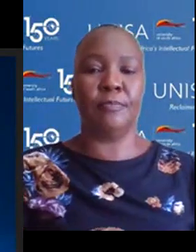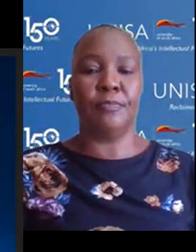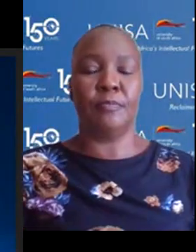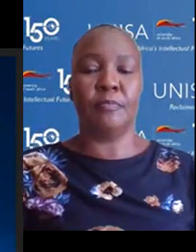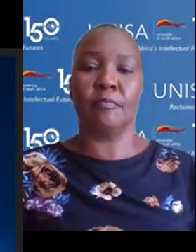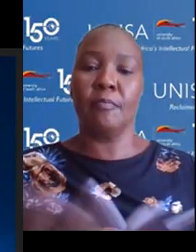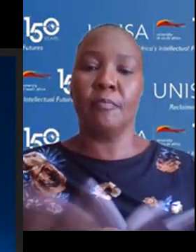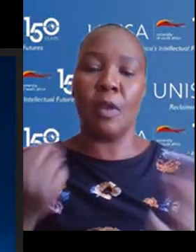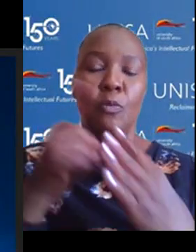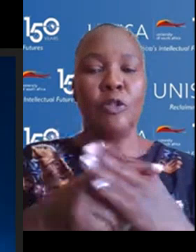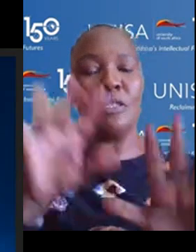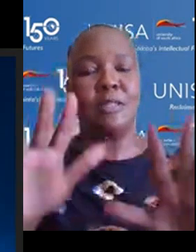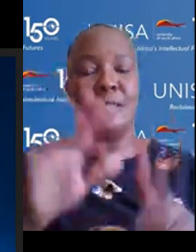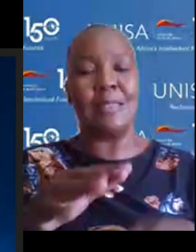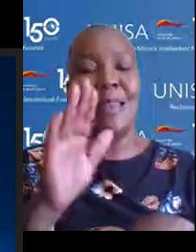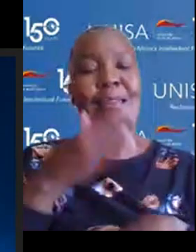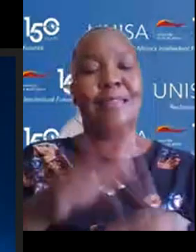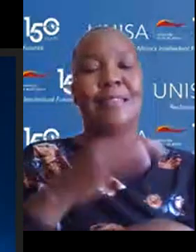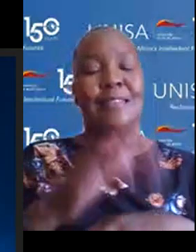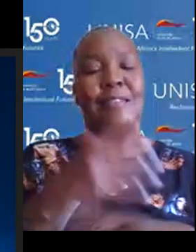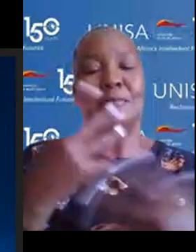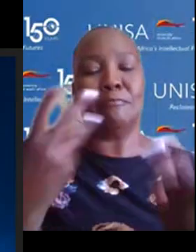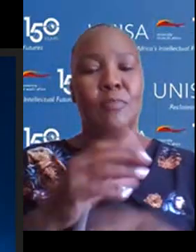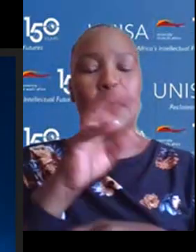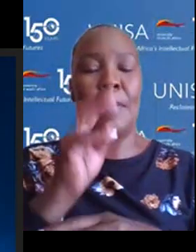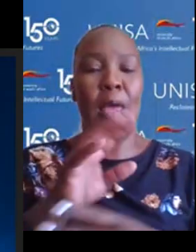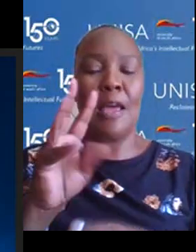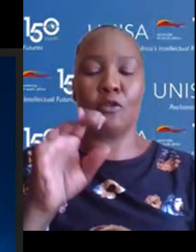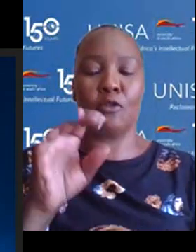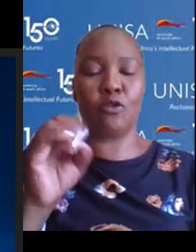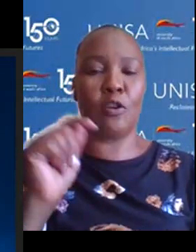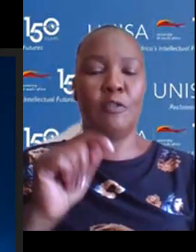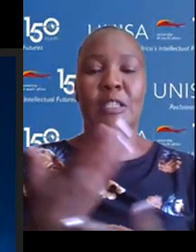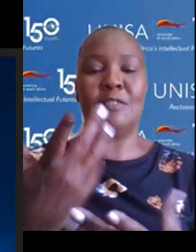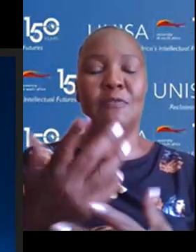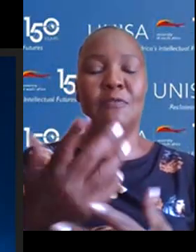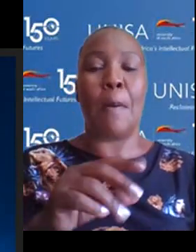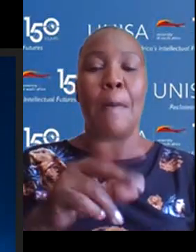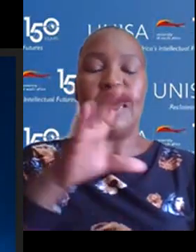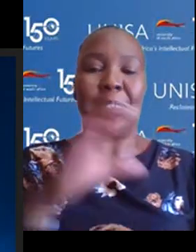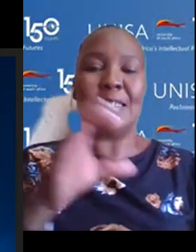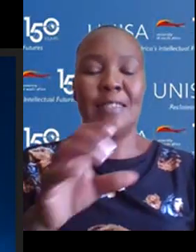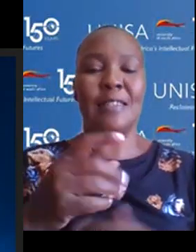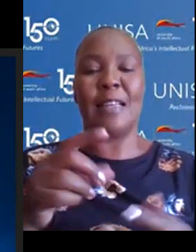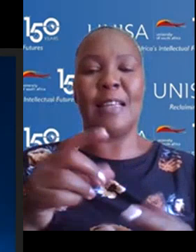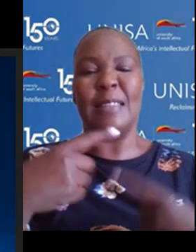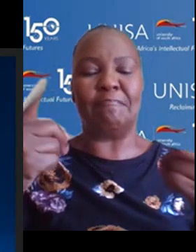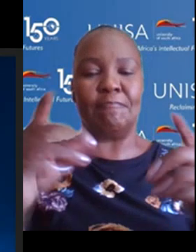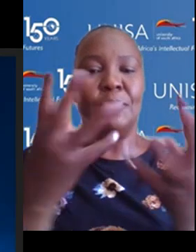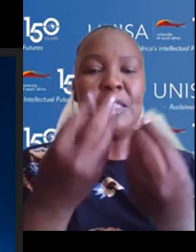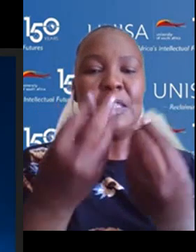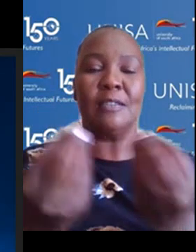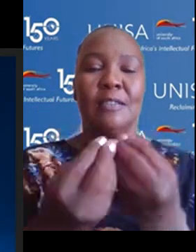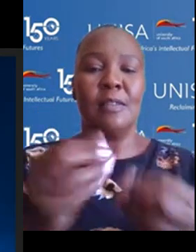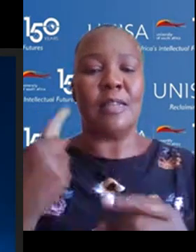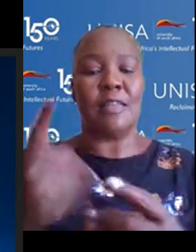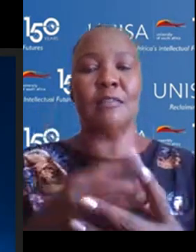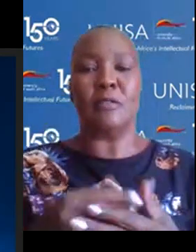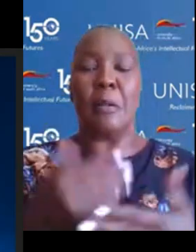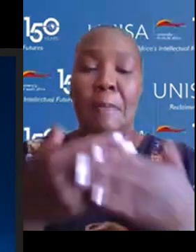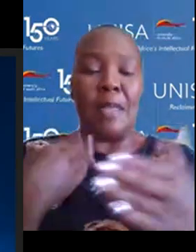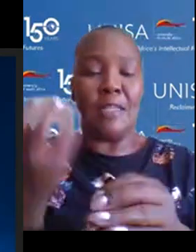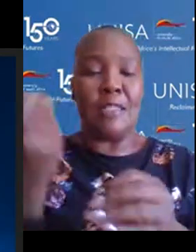Windows 10 is the latest version of Microsoft's operating system for PCs and tablets, as well as many other devices. Windows comes pre-installed